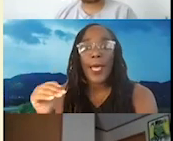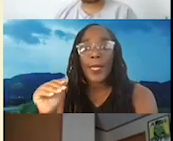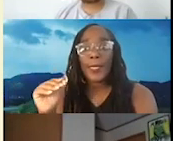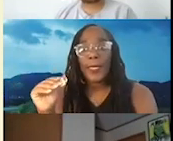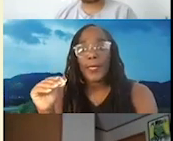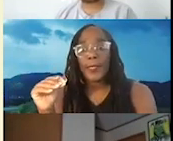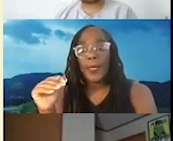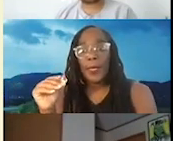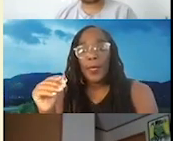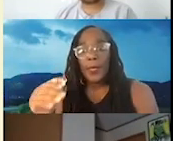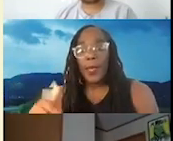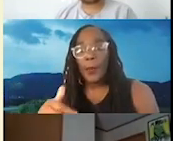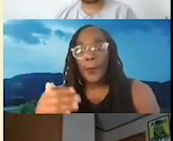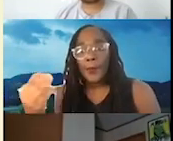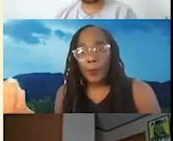And that is,